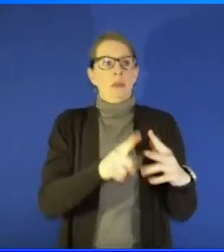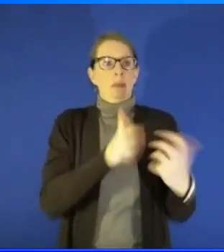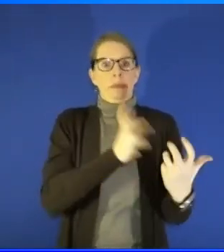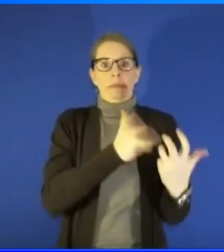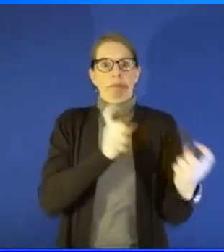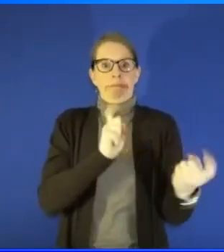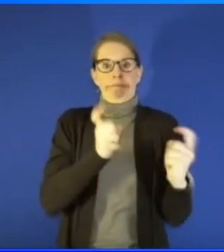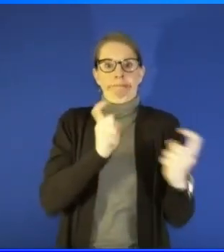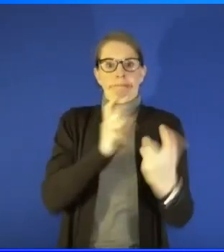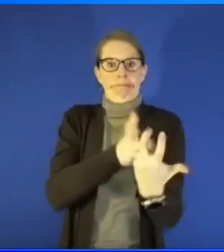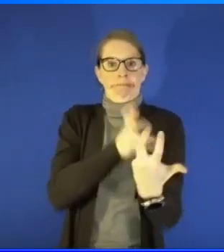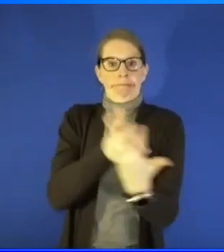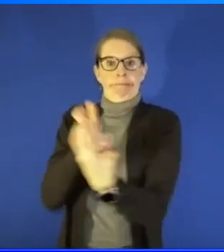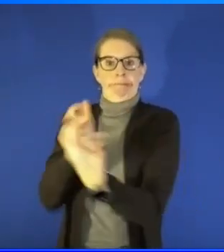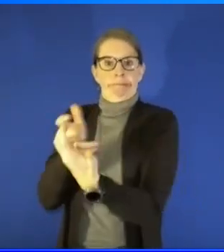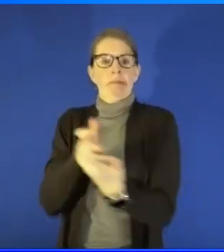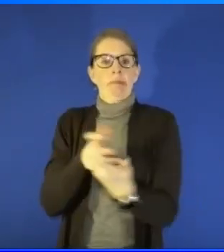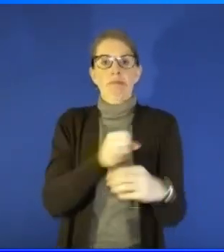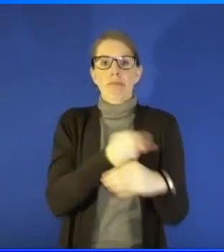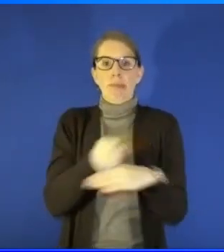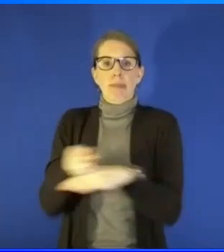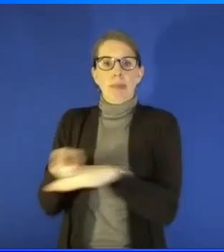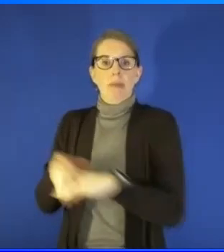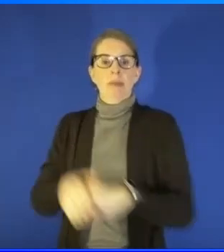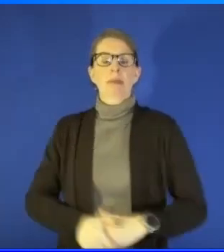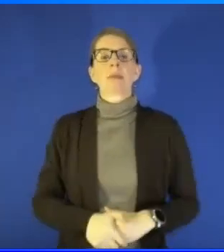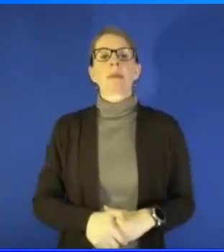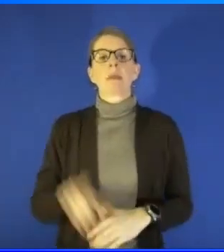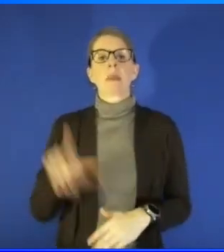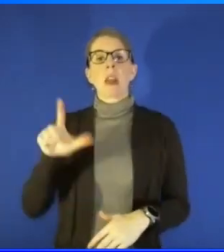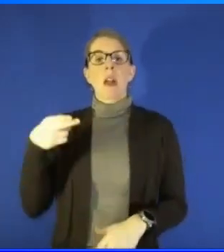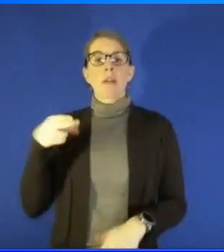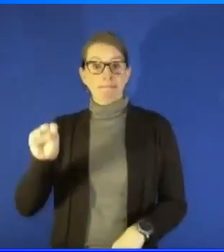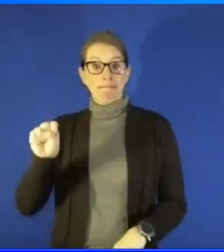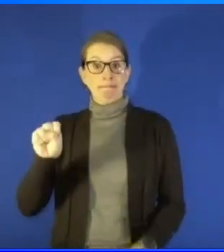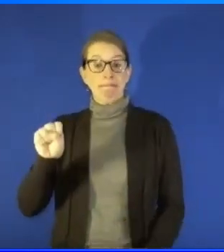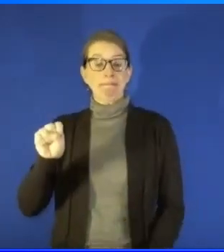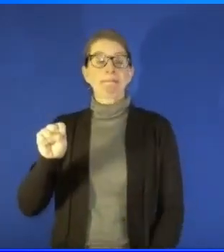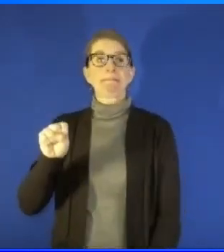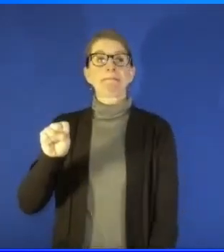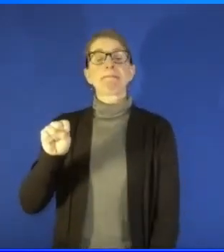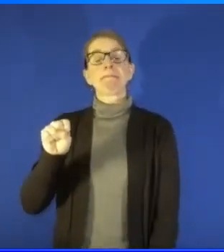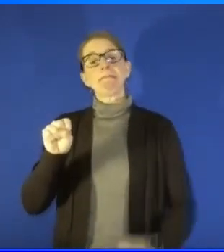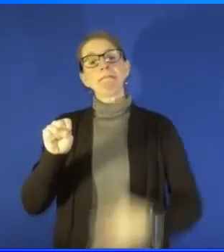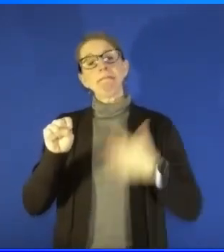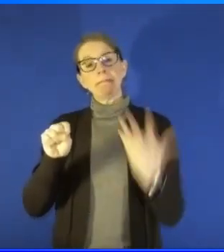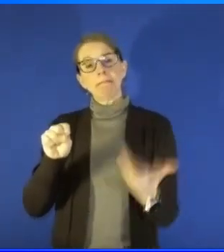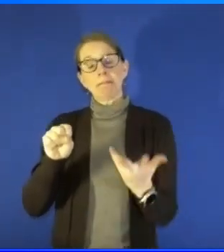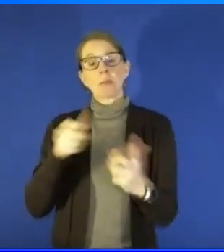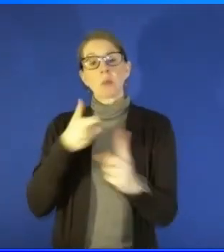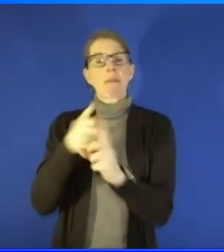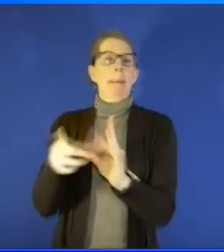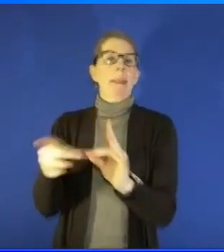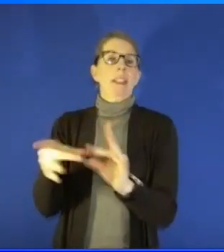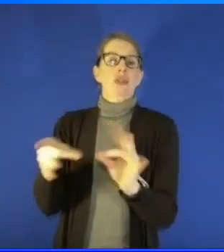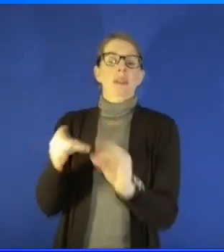haulers symptoms, I think we are, as you mentioned, we're going to get to the point that we